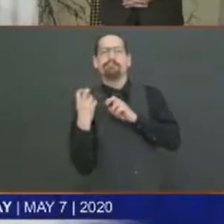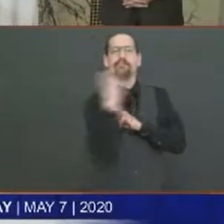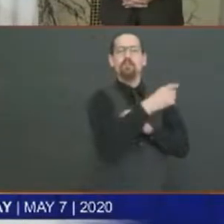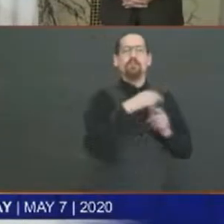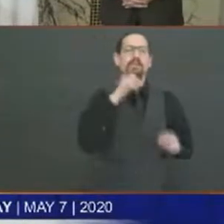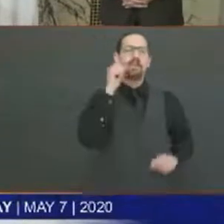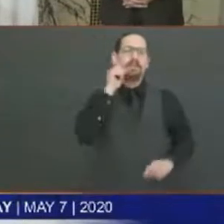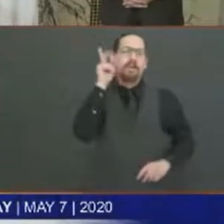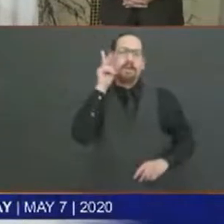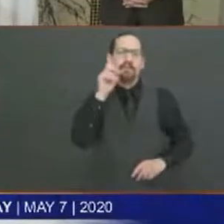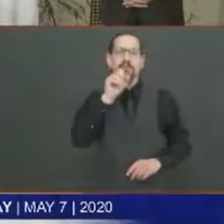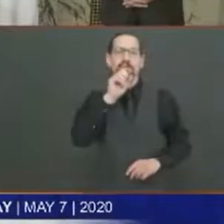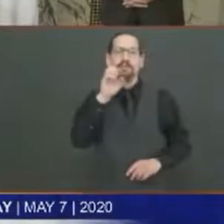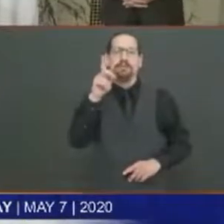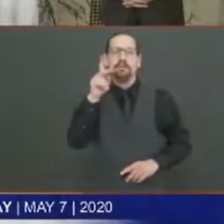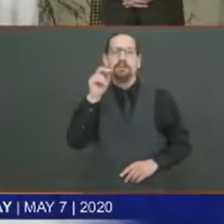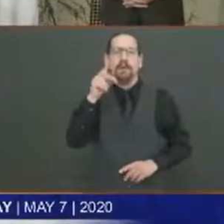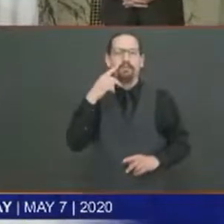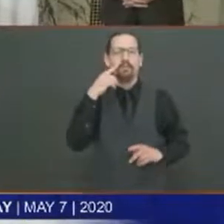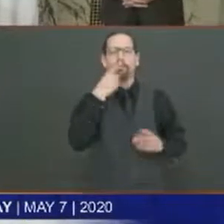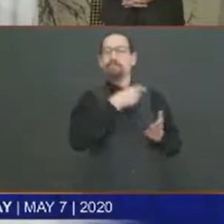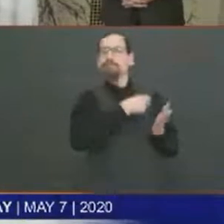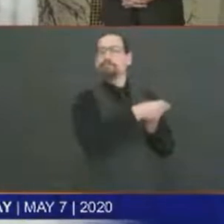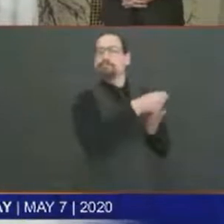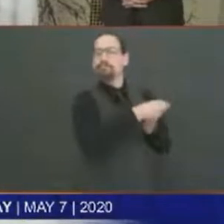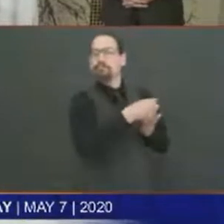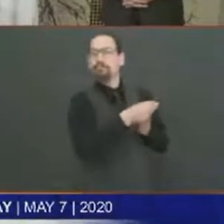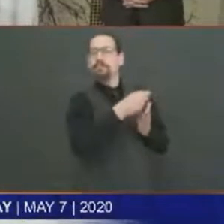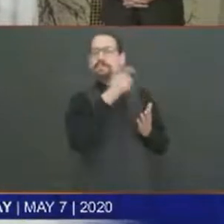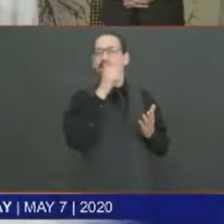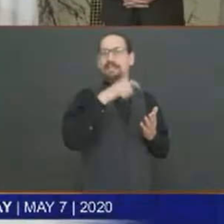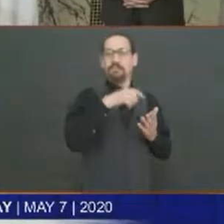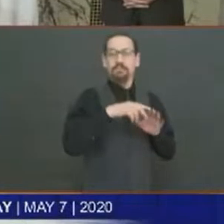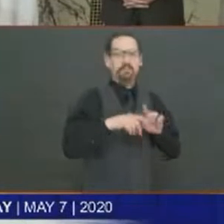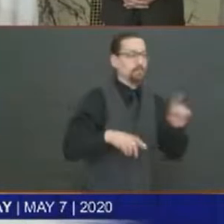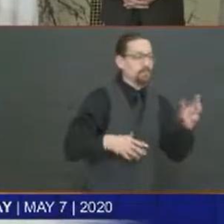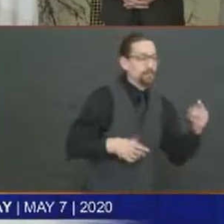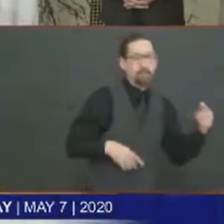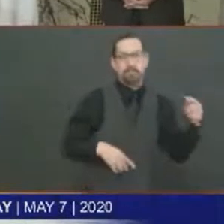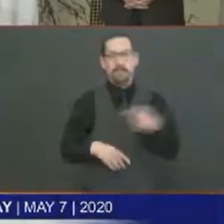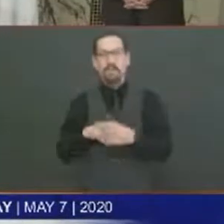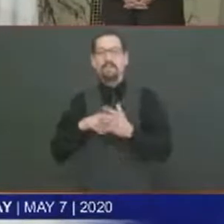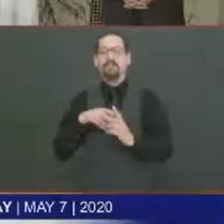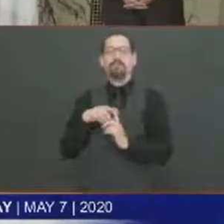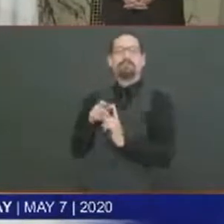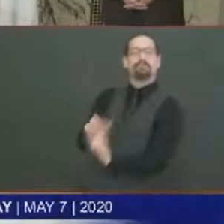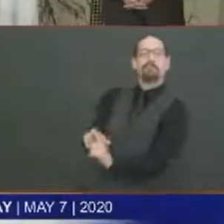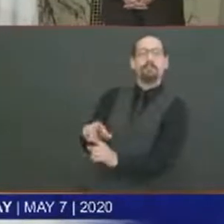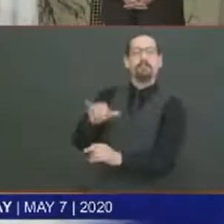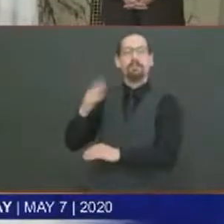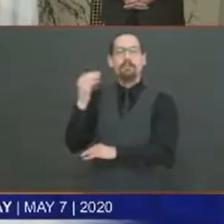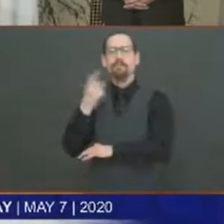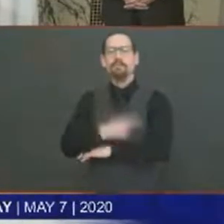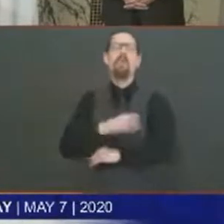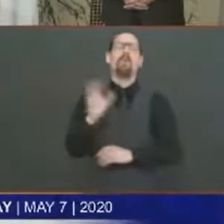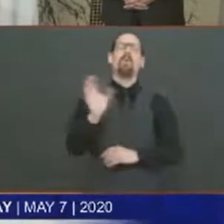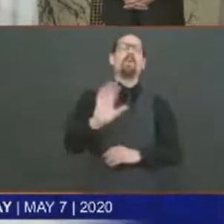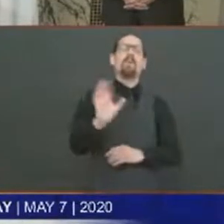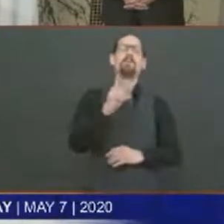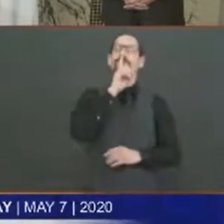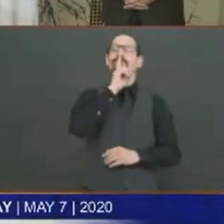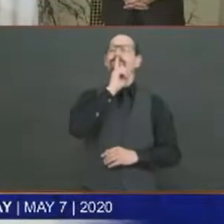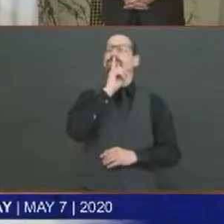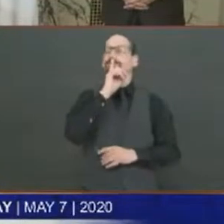come back here and not be in quarantine? The answer is yes. You do not have to quarantine when you come home. Restaurant